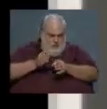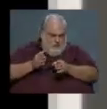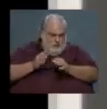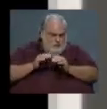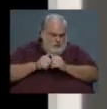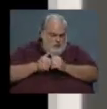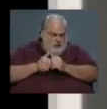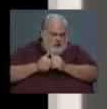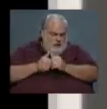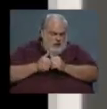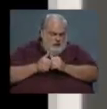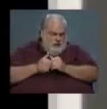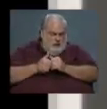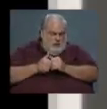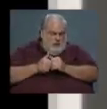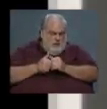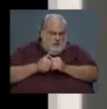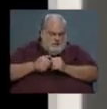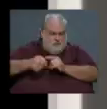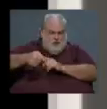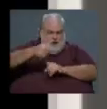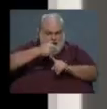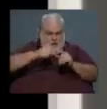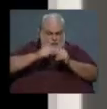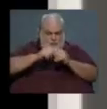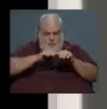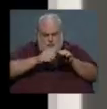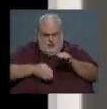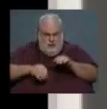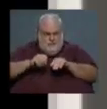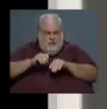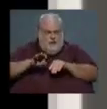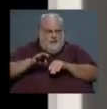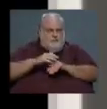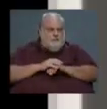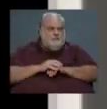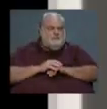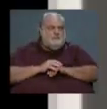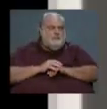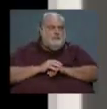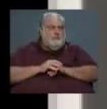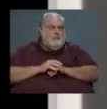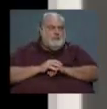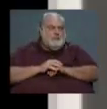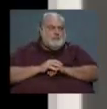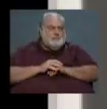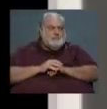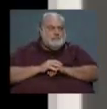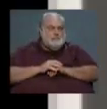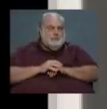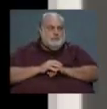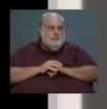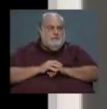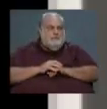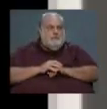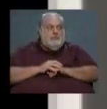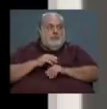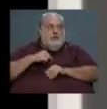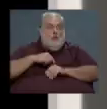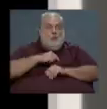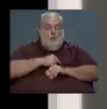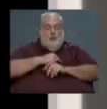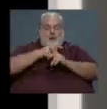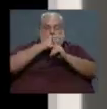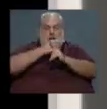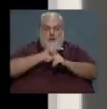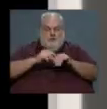to keep that circulation going with that drop-off? Well, you see where the last parking space is at? We've actually calculated